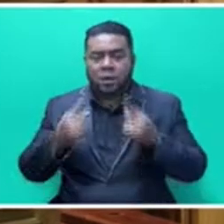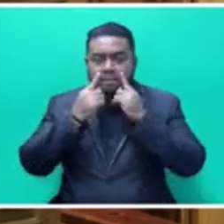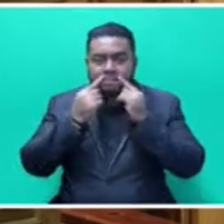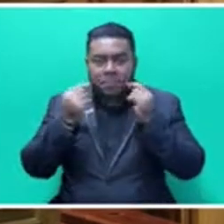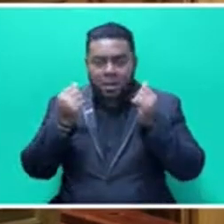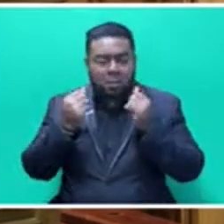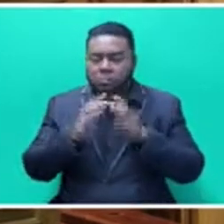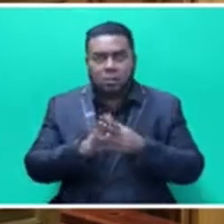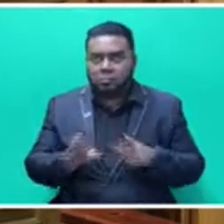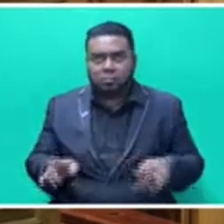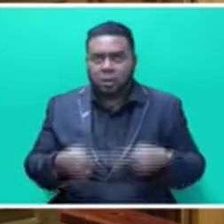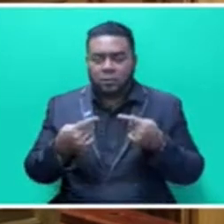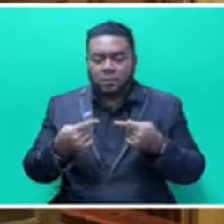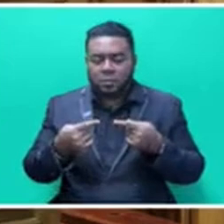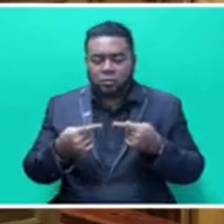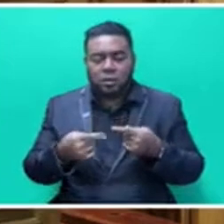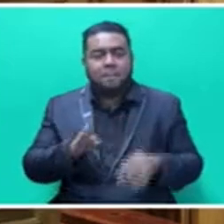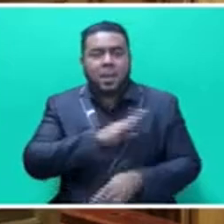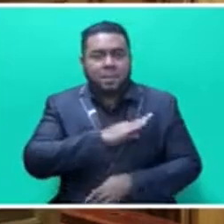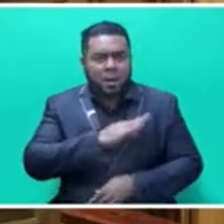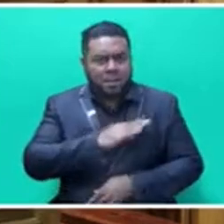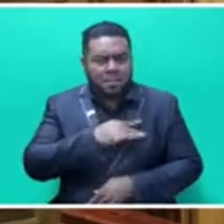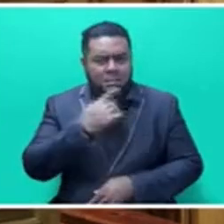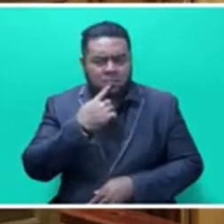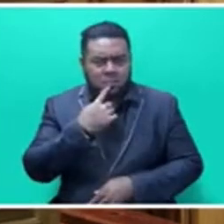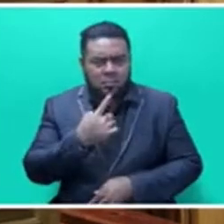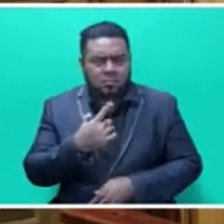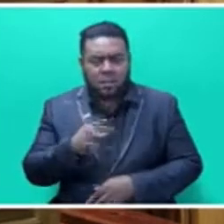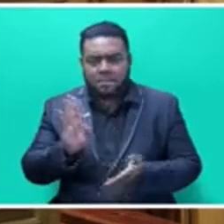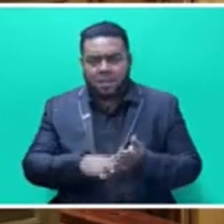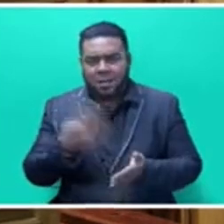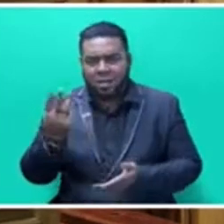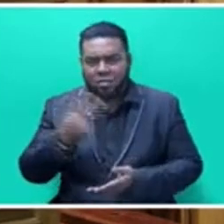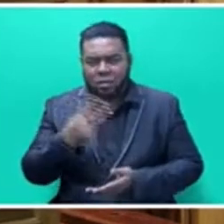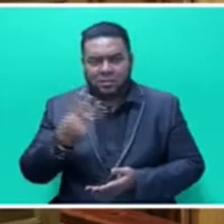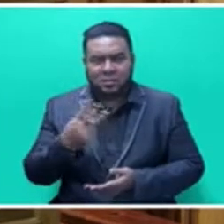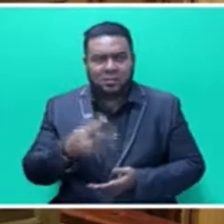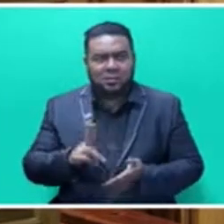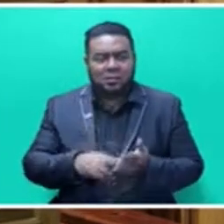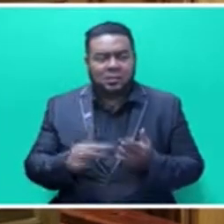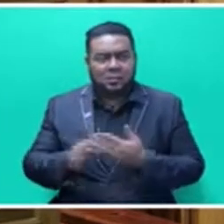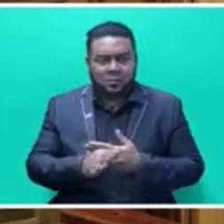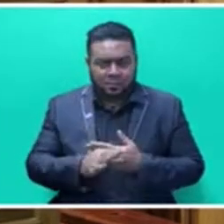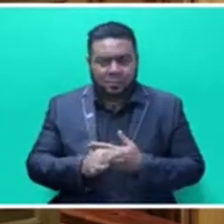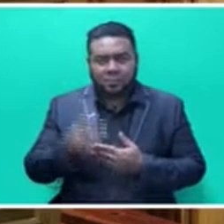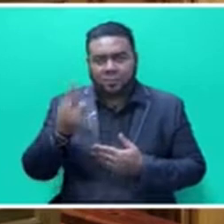Josiah Bainimarama, on Monday, the 13th of